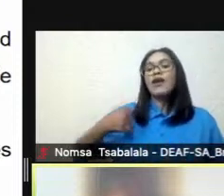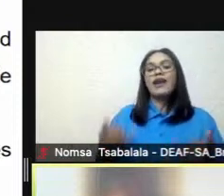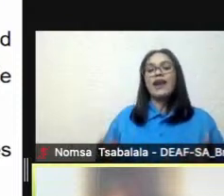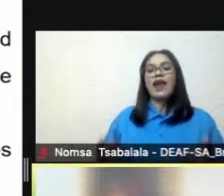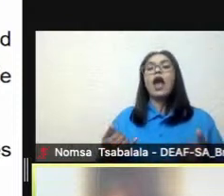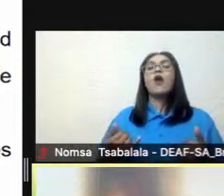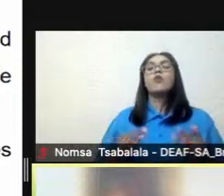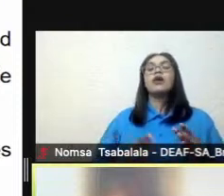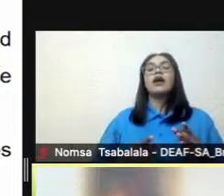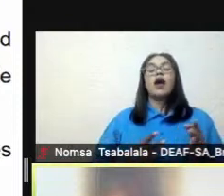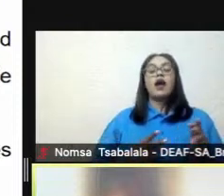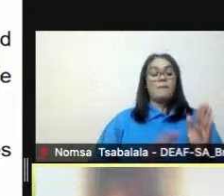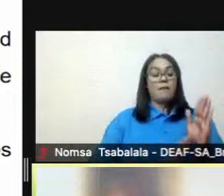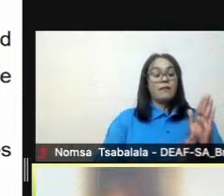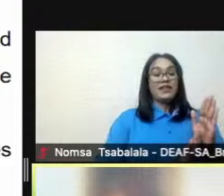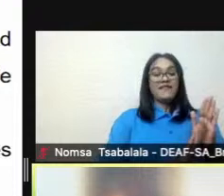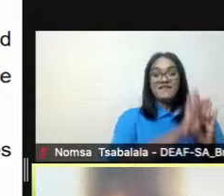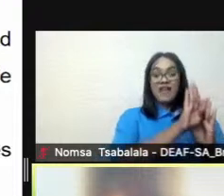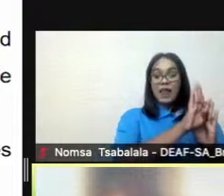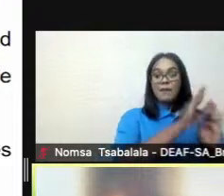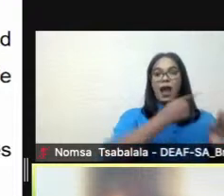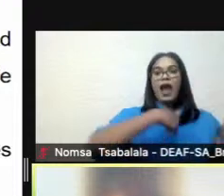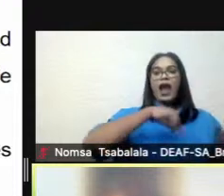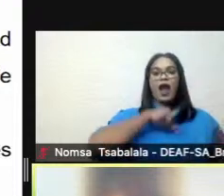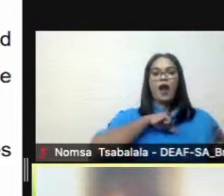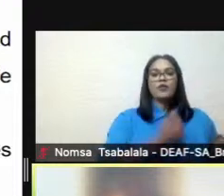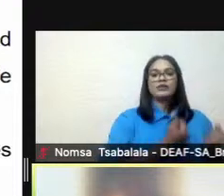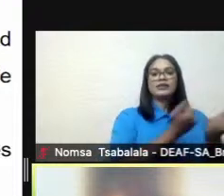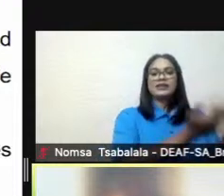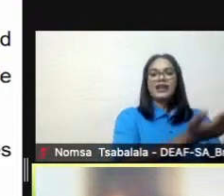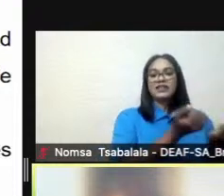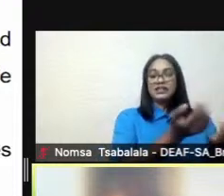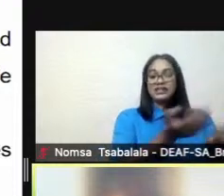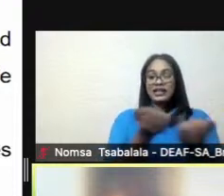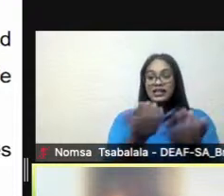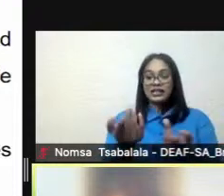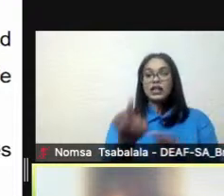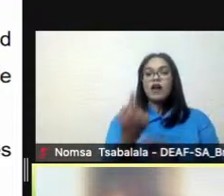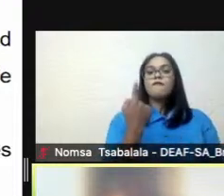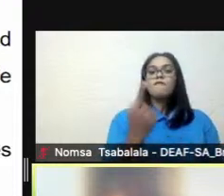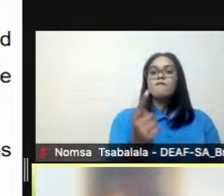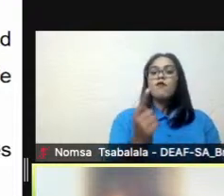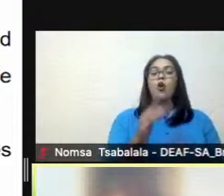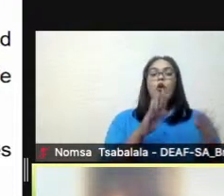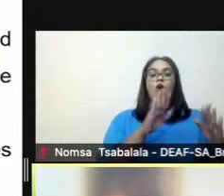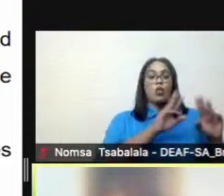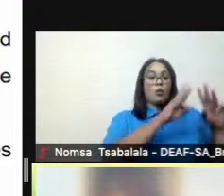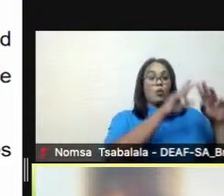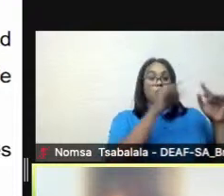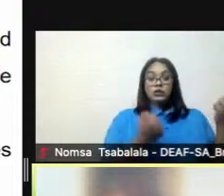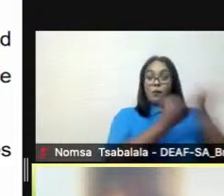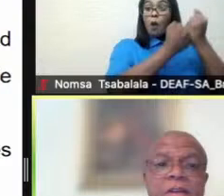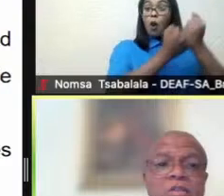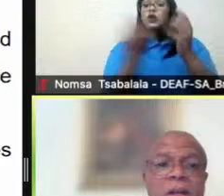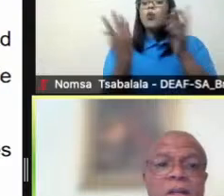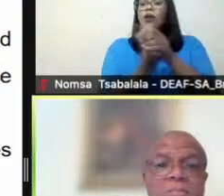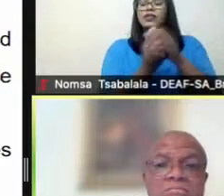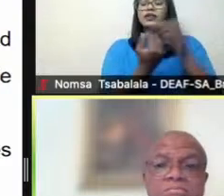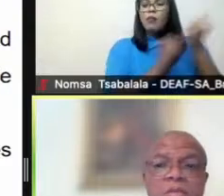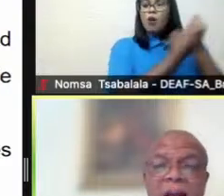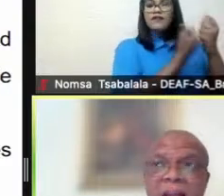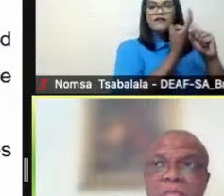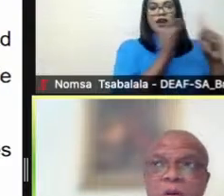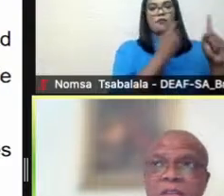services. So we have developed guidelines with the support of World Health Organization, and we have